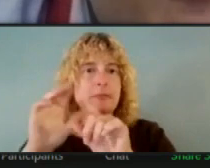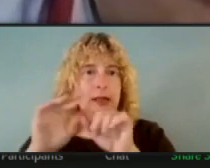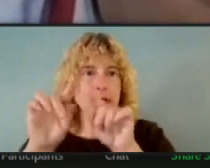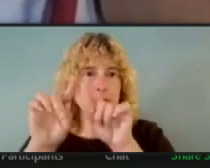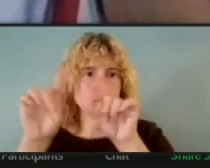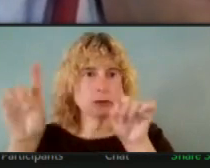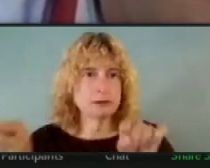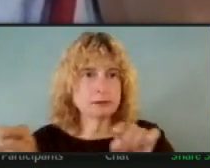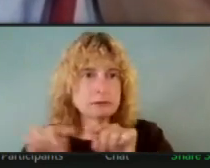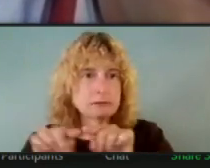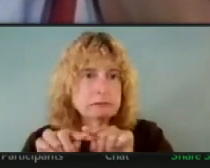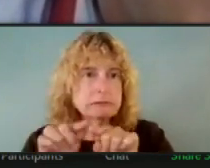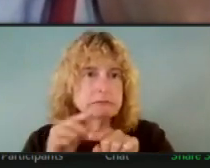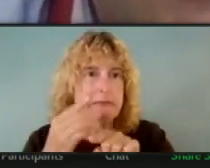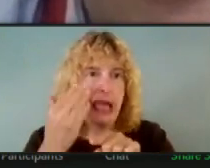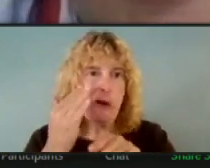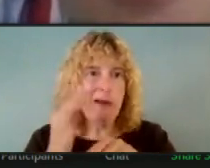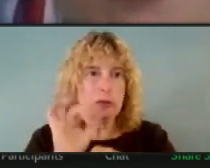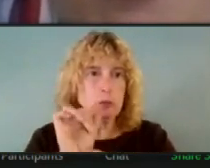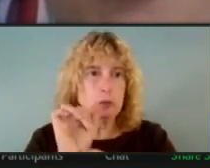I'm not sure if it's going to work.